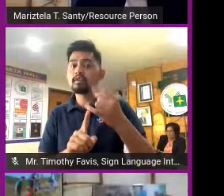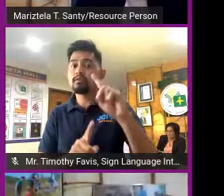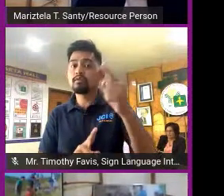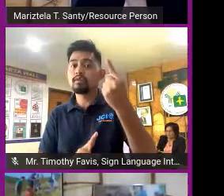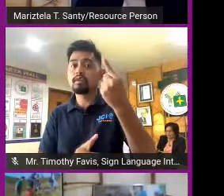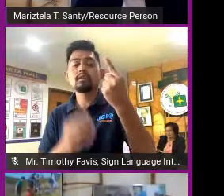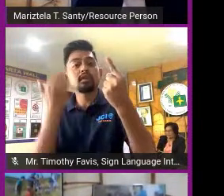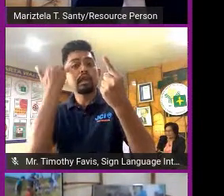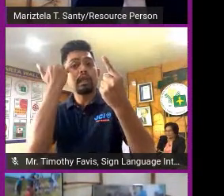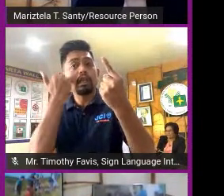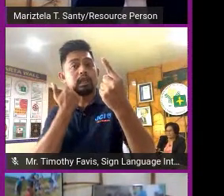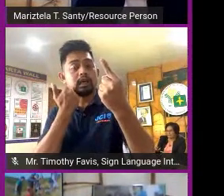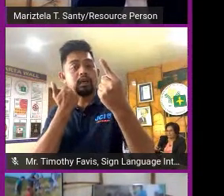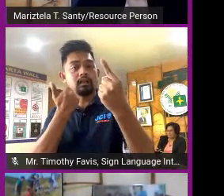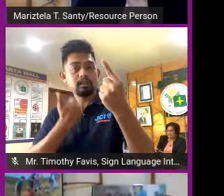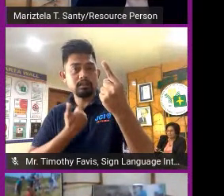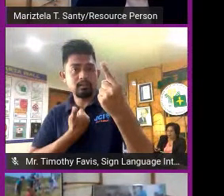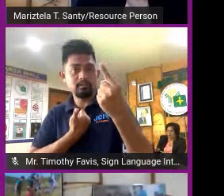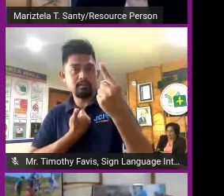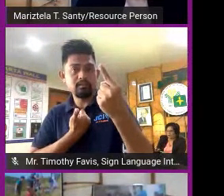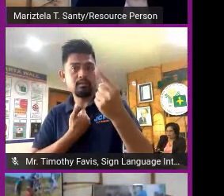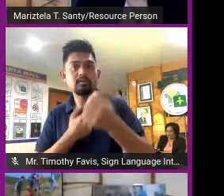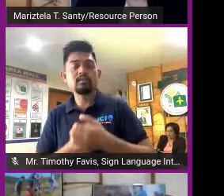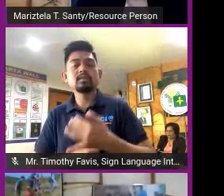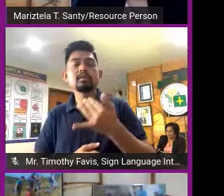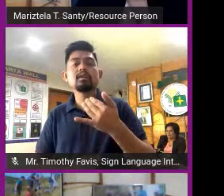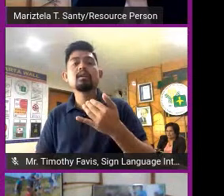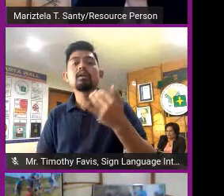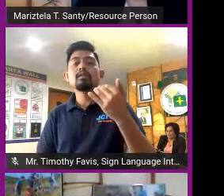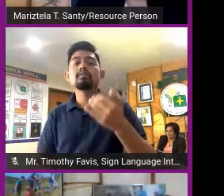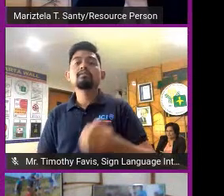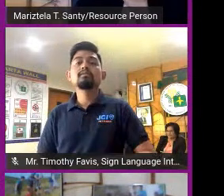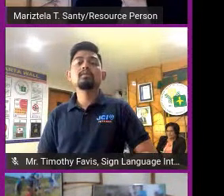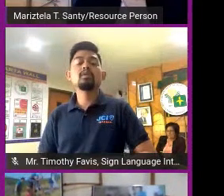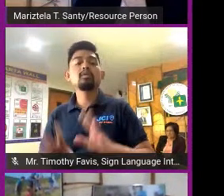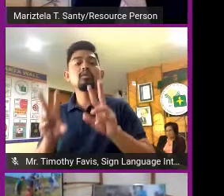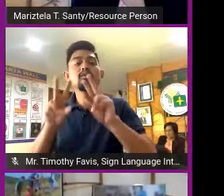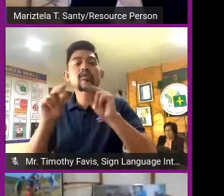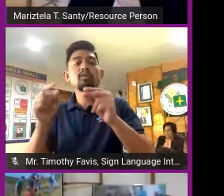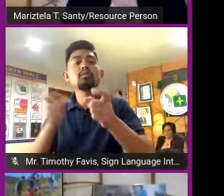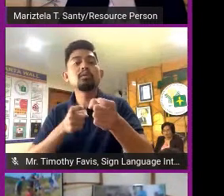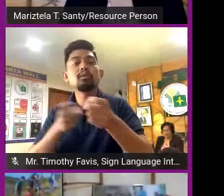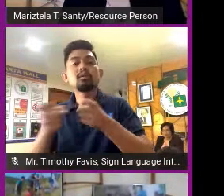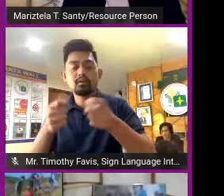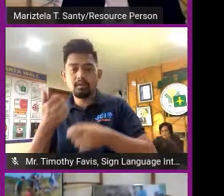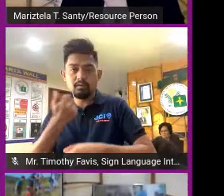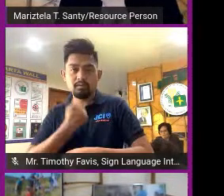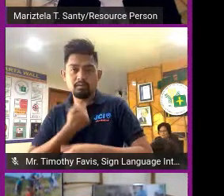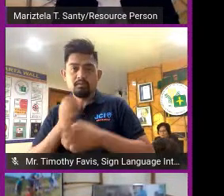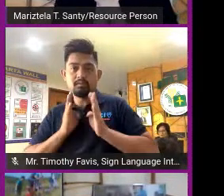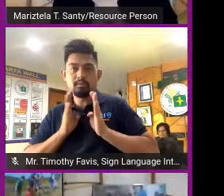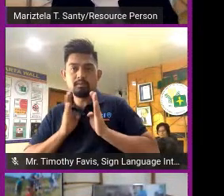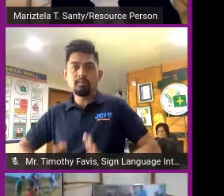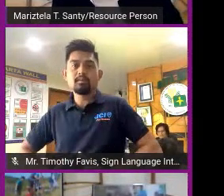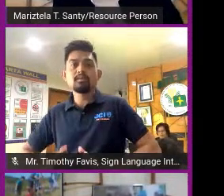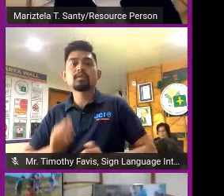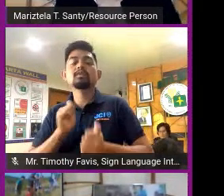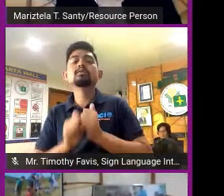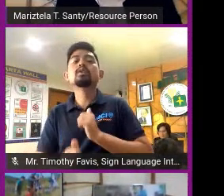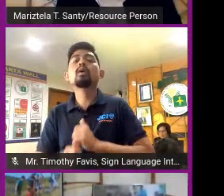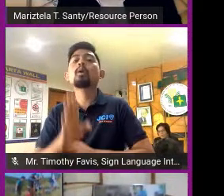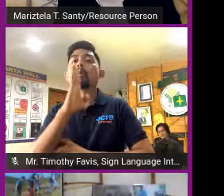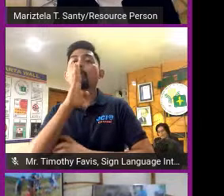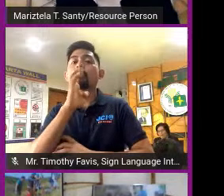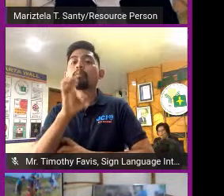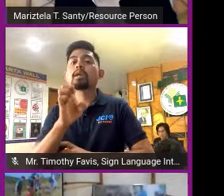self-esteem, self-sacrificing, no control over one's body. So be yourself or